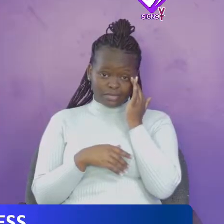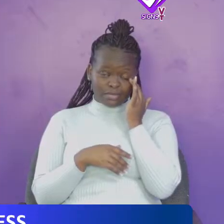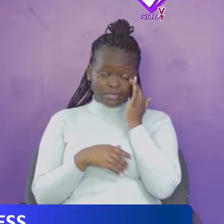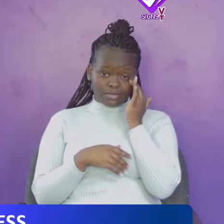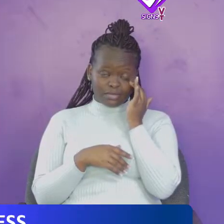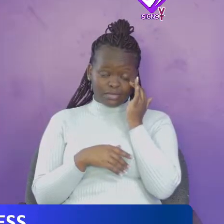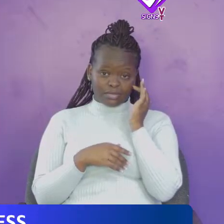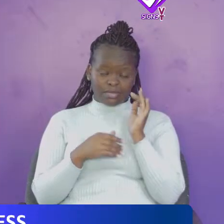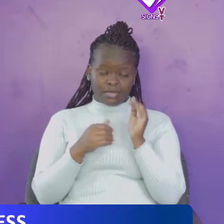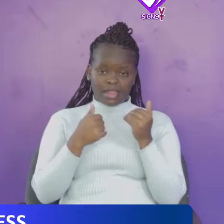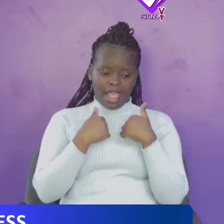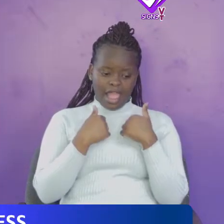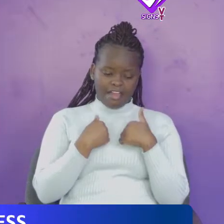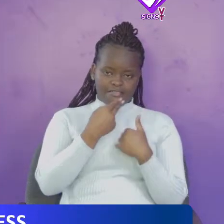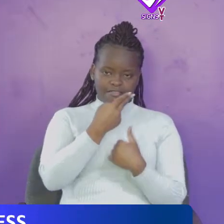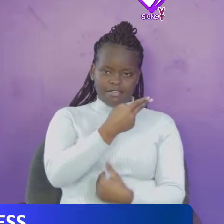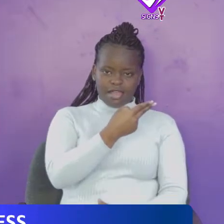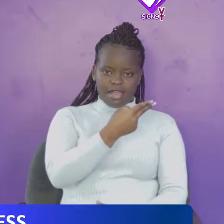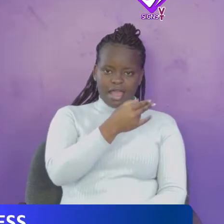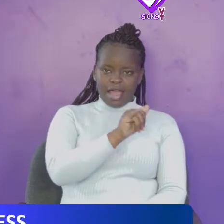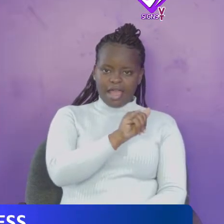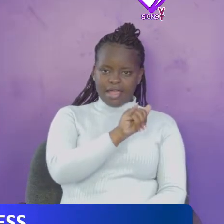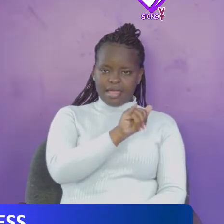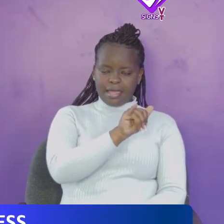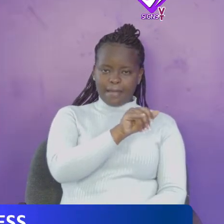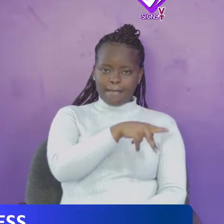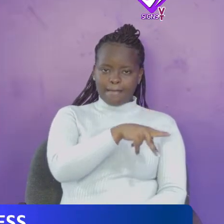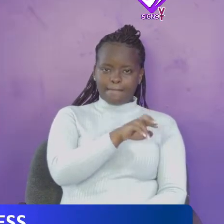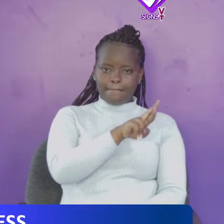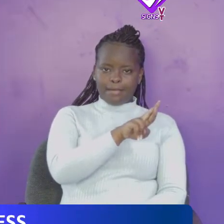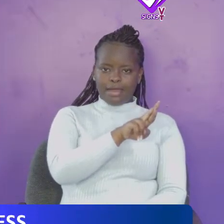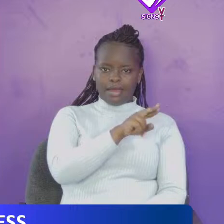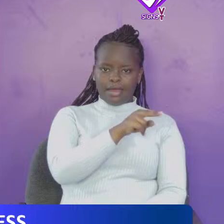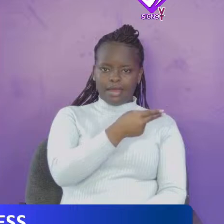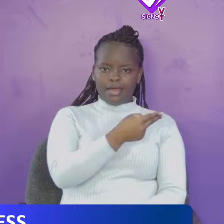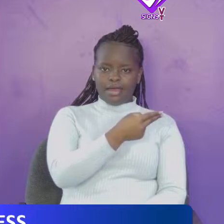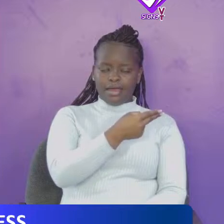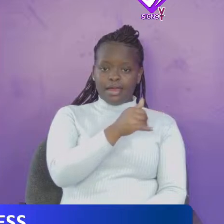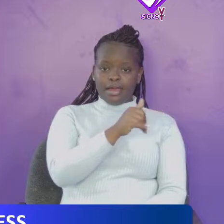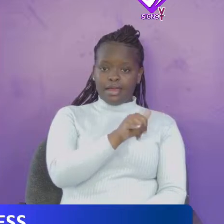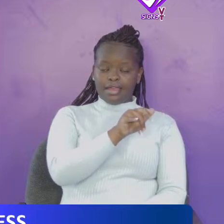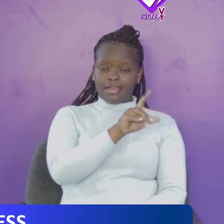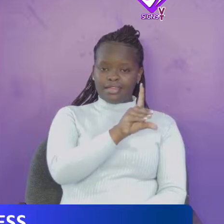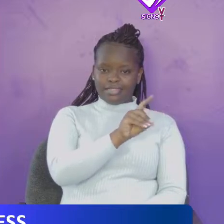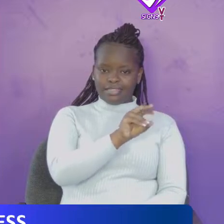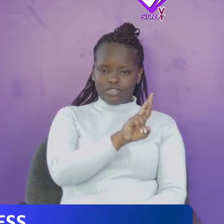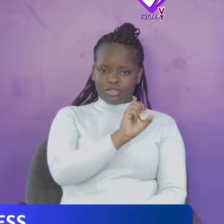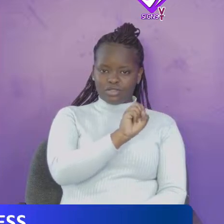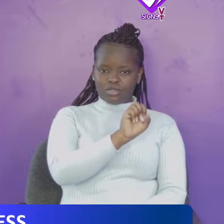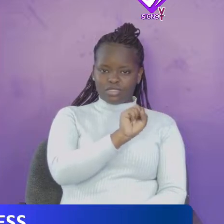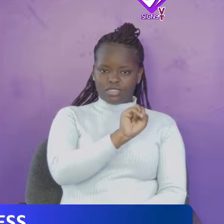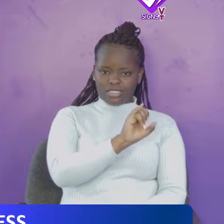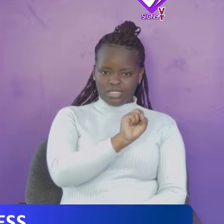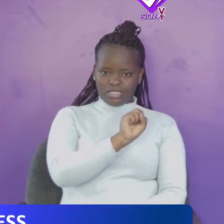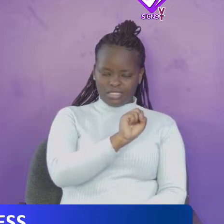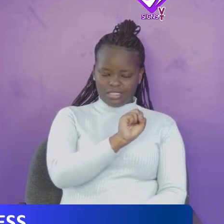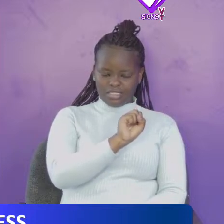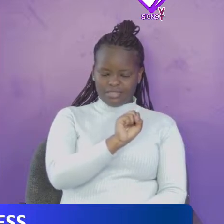We have hyperhidrosis. Yes. Which is excessive sweating, central nervous system, sympathetic nervous system disorder.